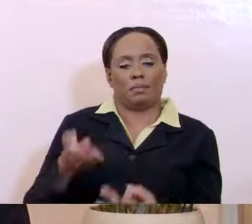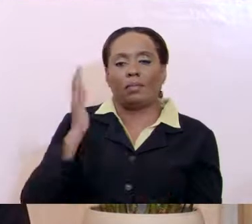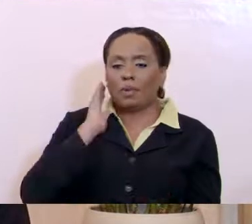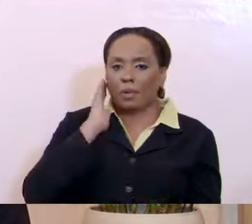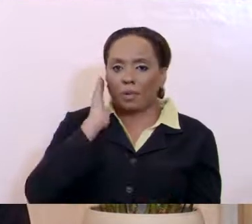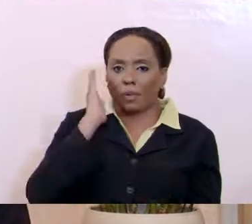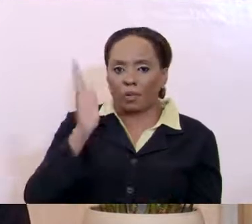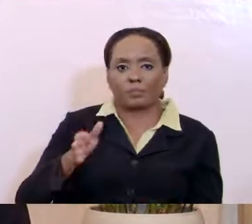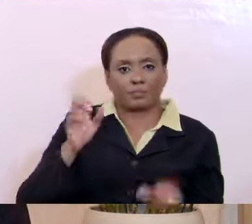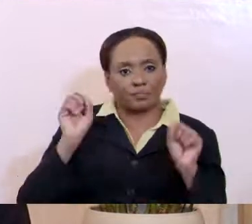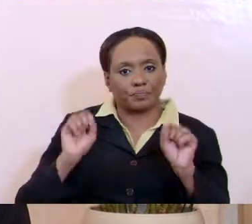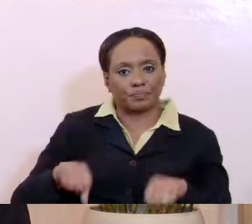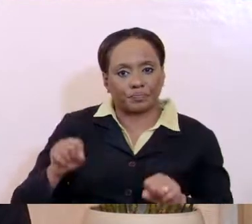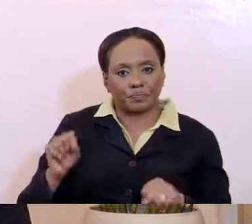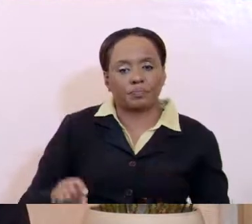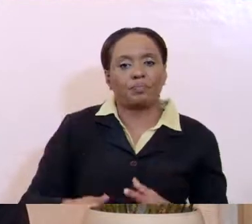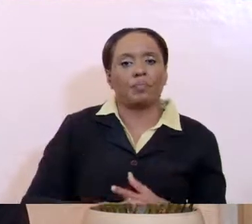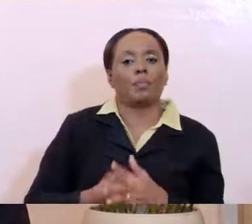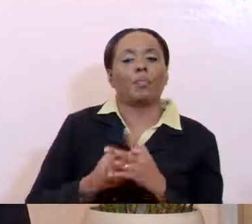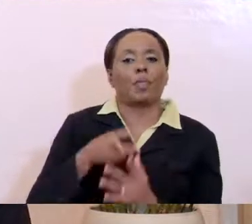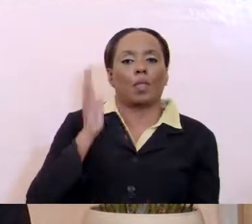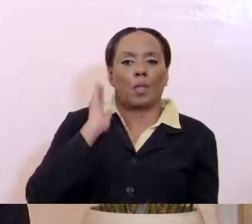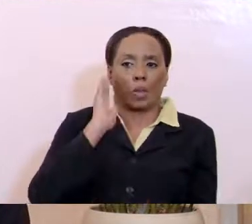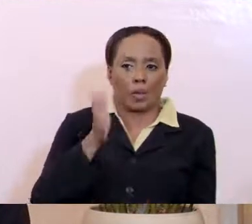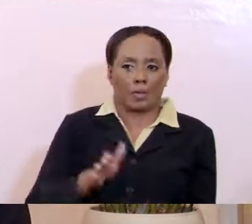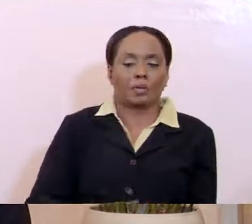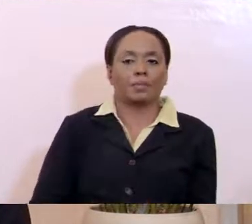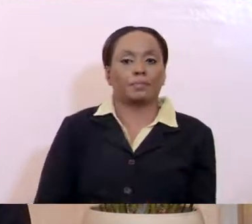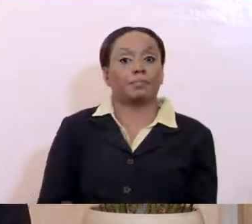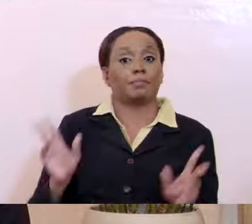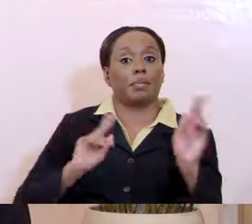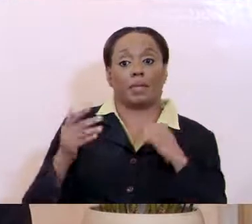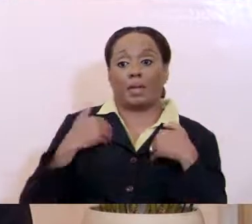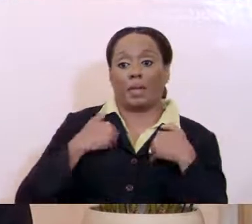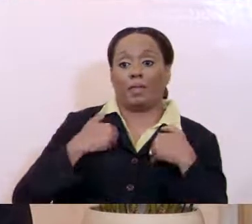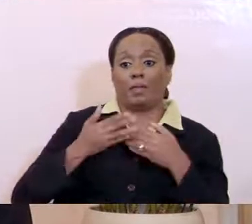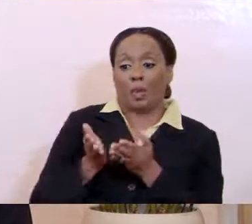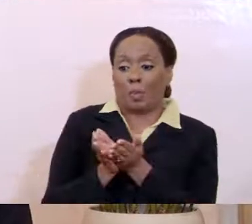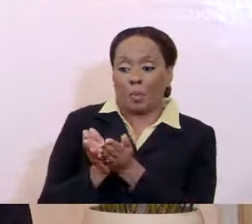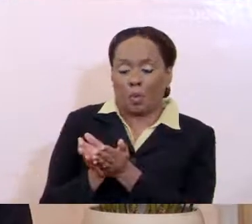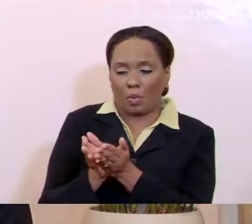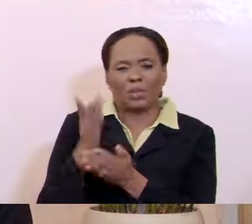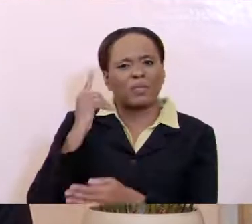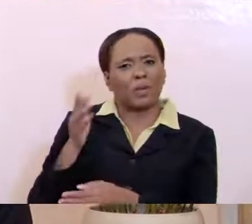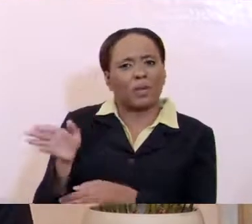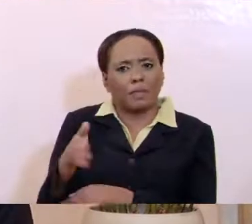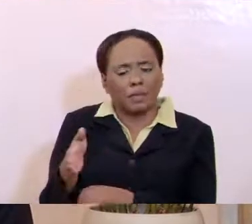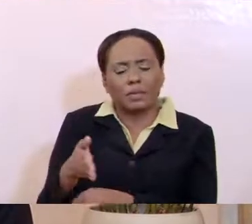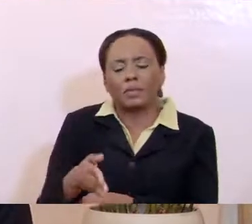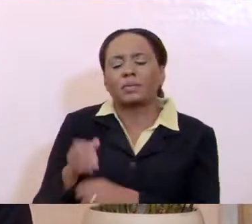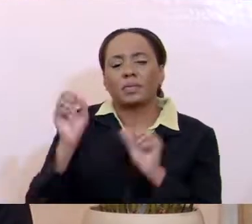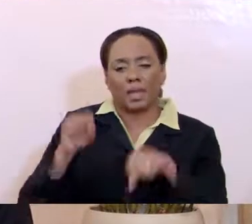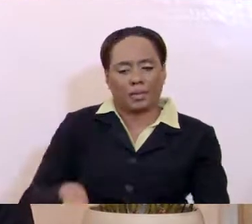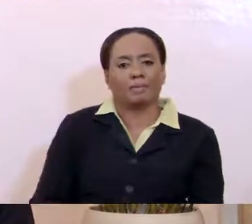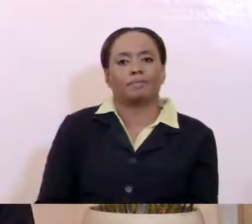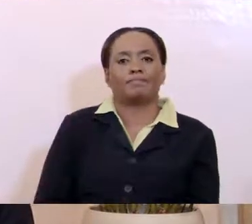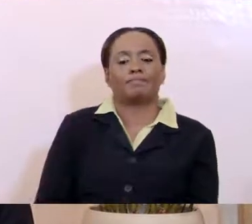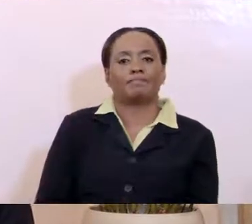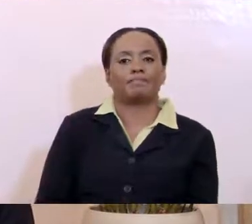operate as the owners of boats and so on require. In relation to